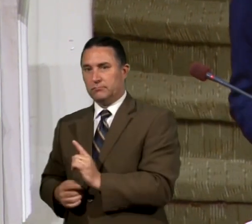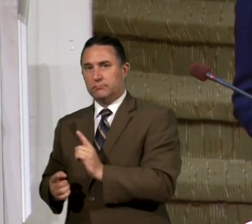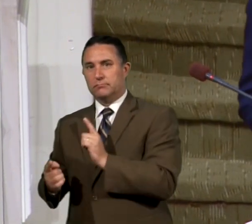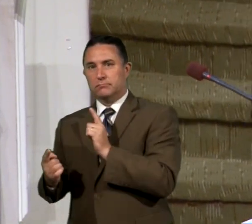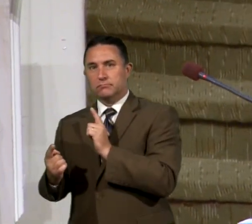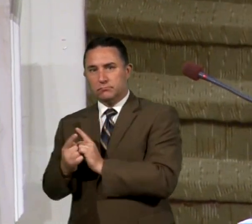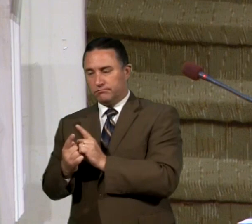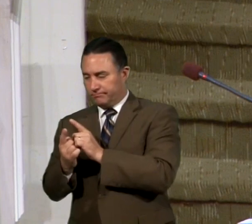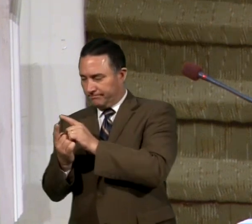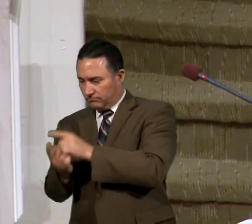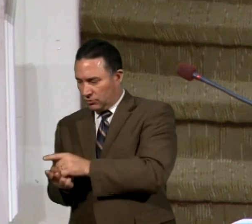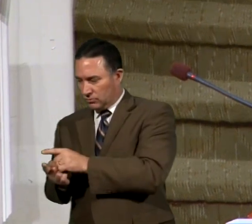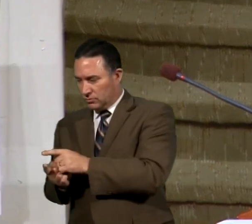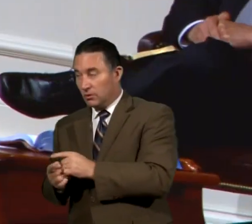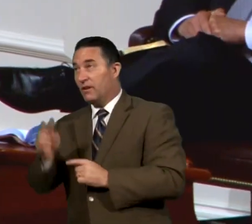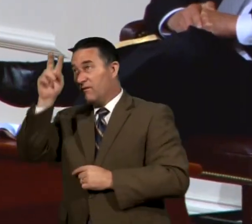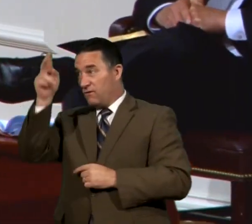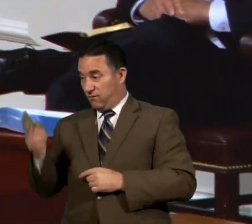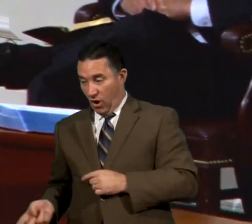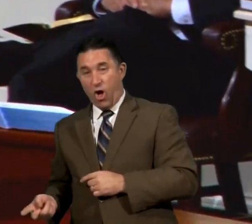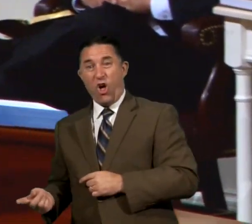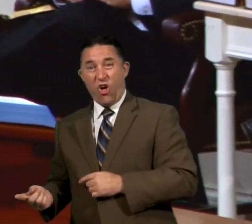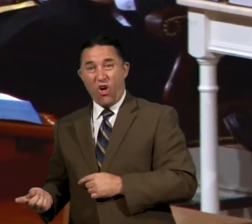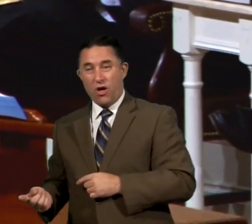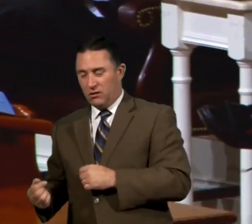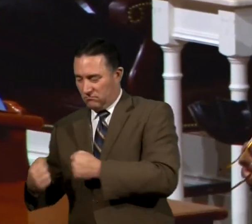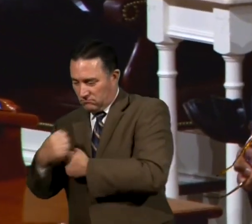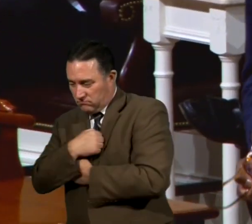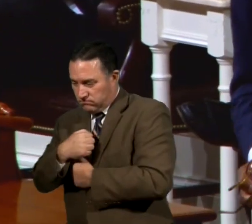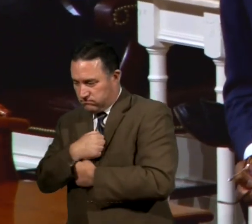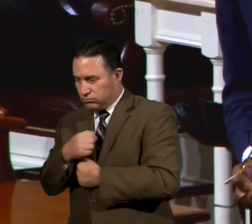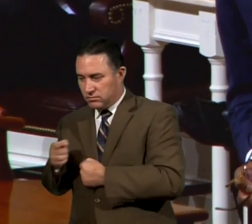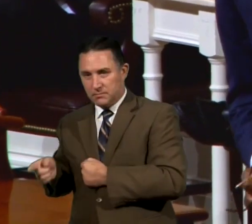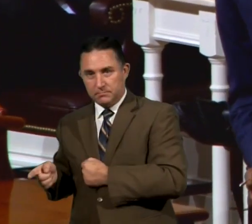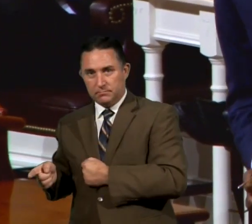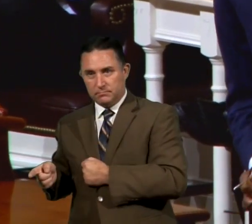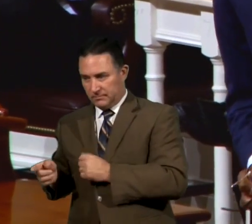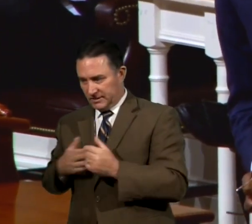He fell down and he embraced death.